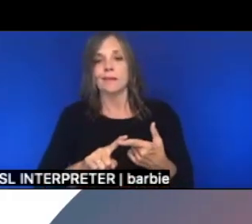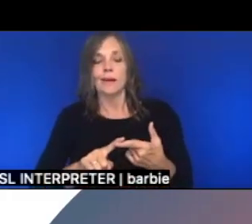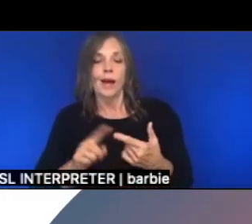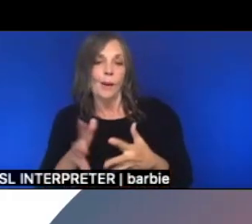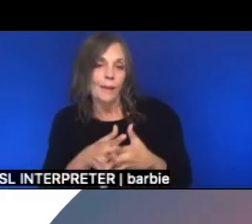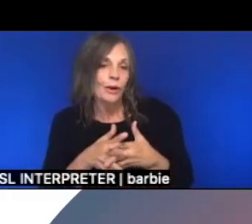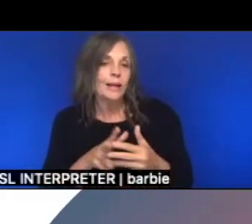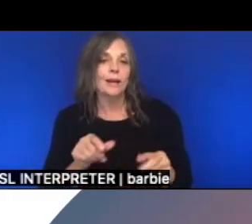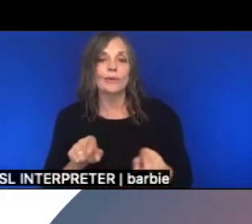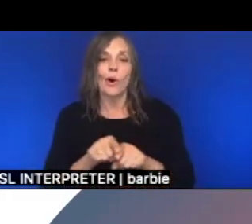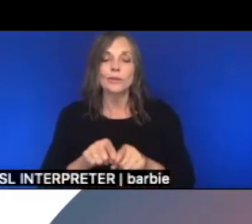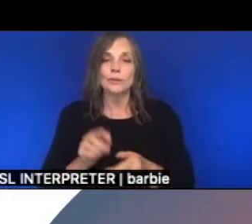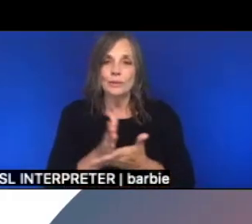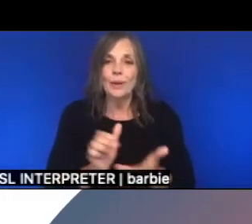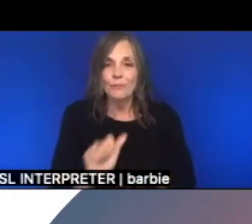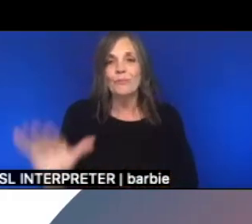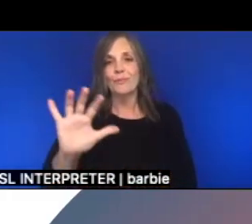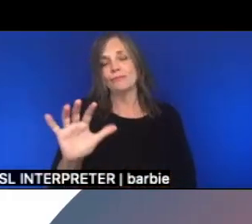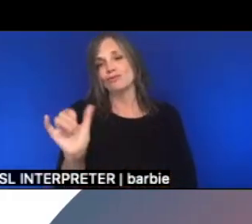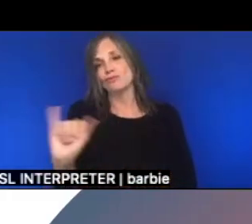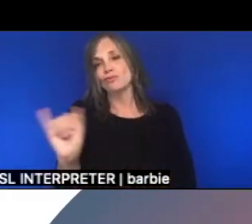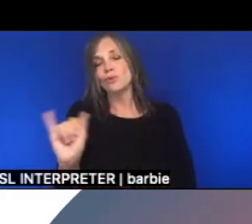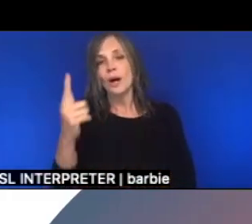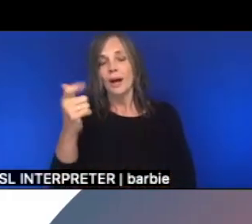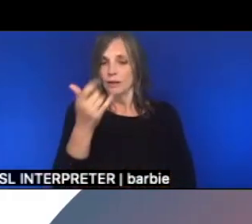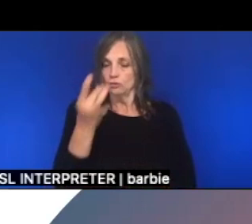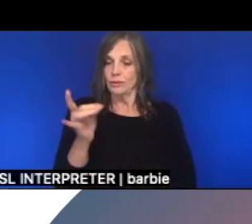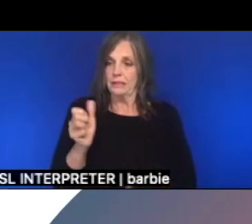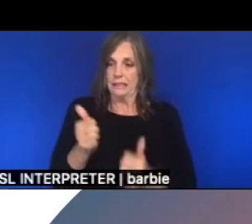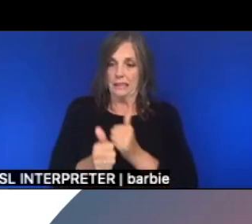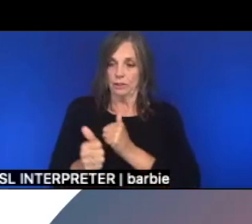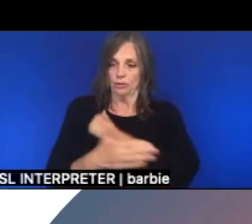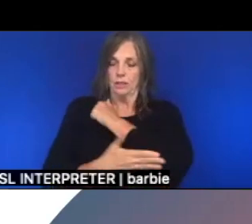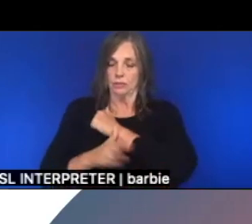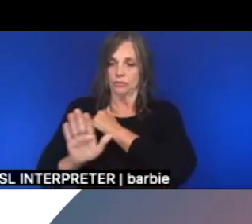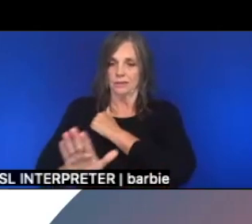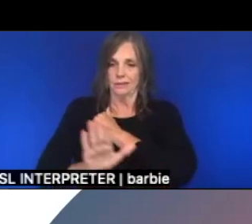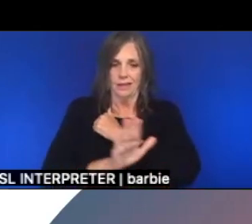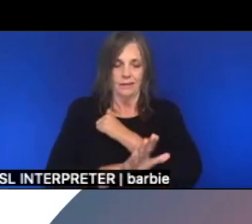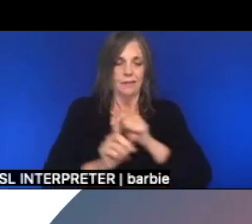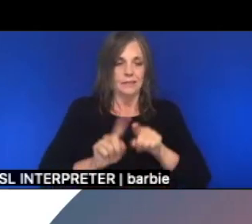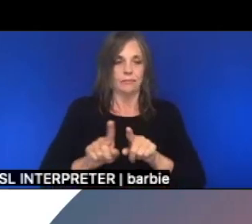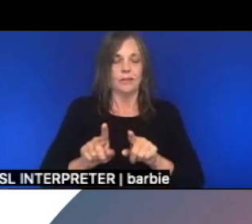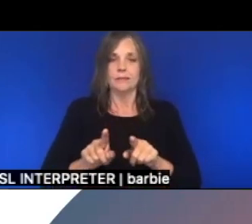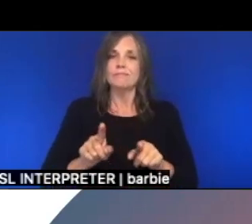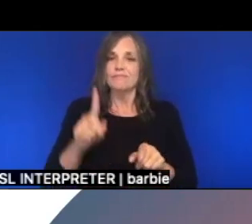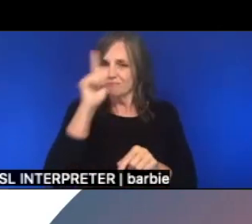found that also very, very interesting, because each country they have like a different mentality of how